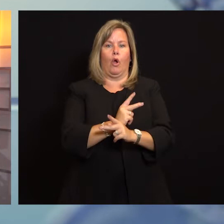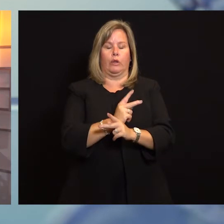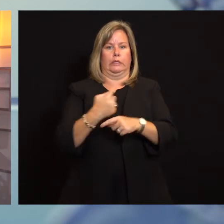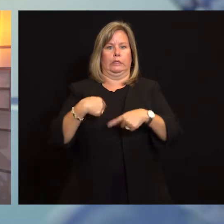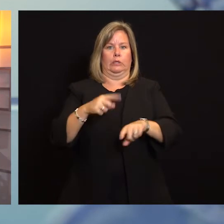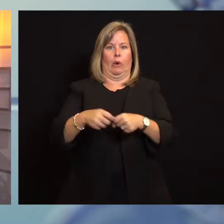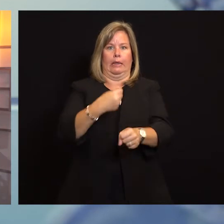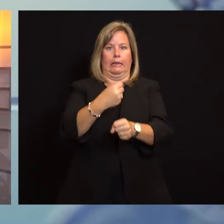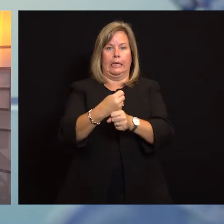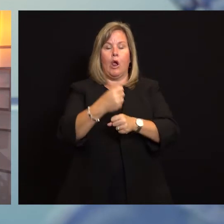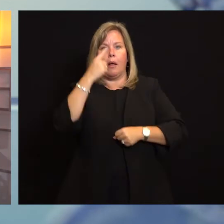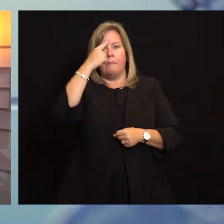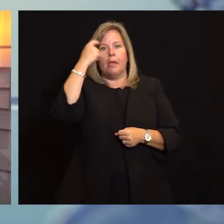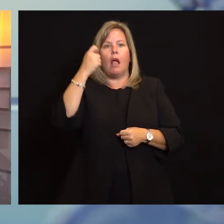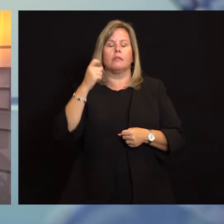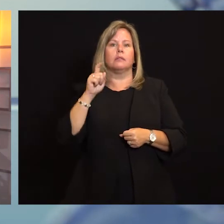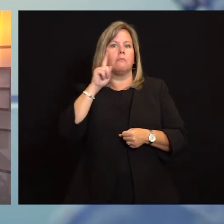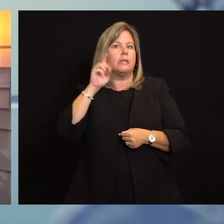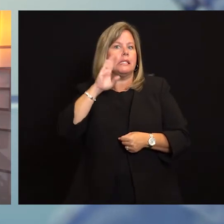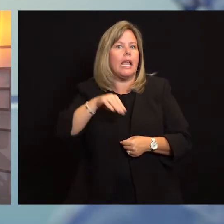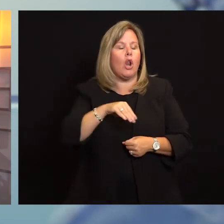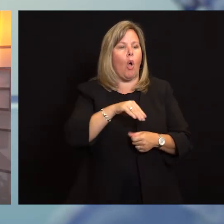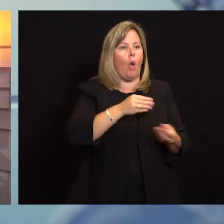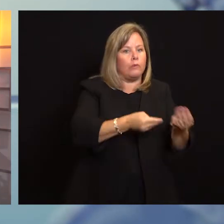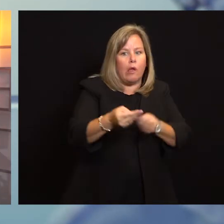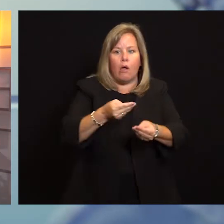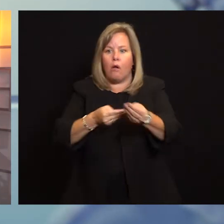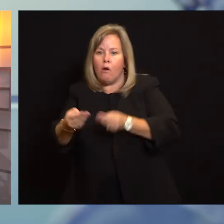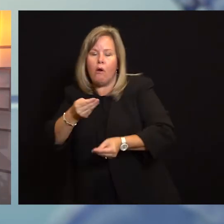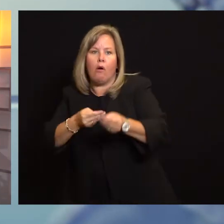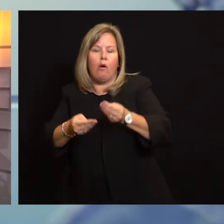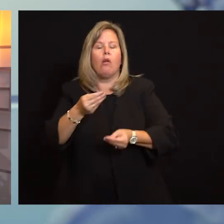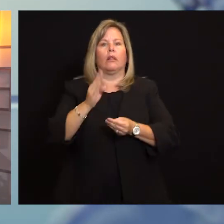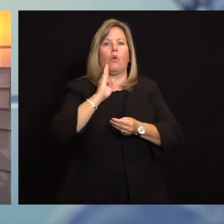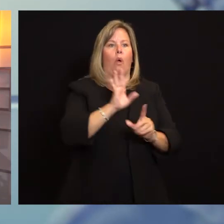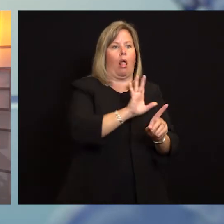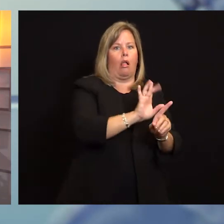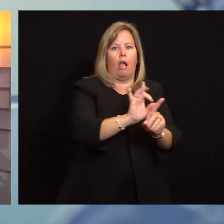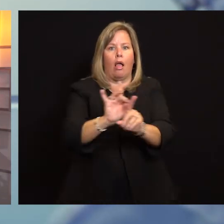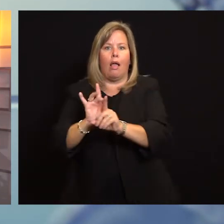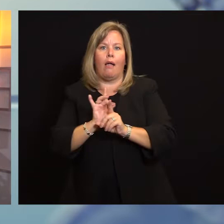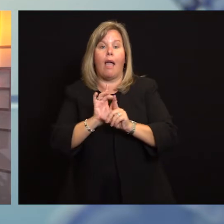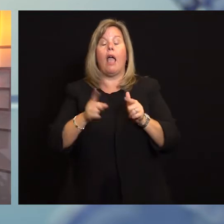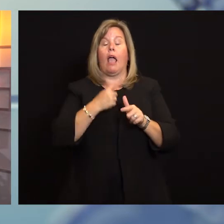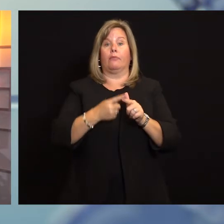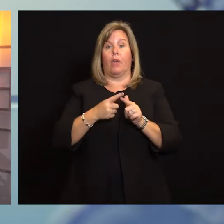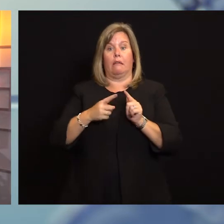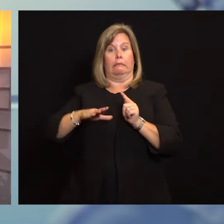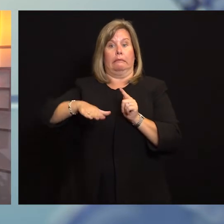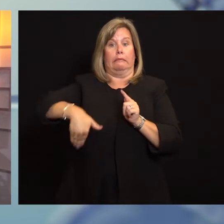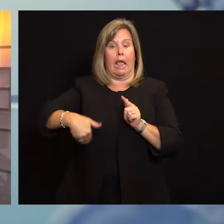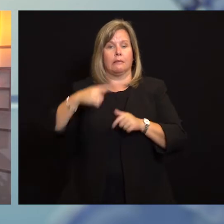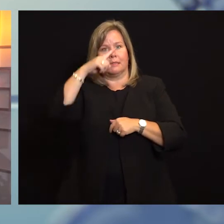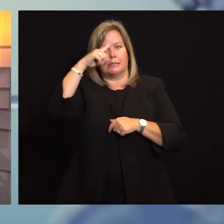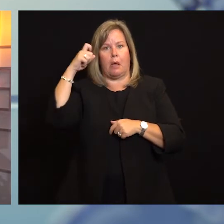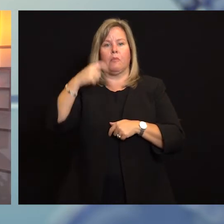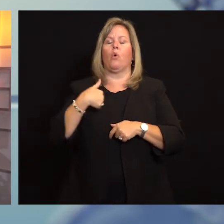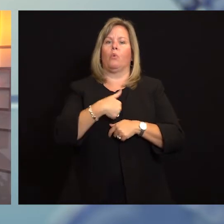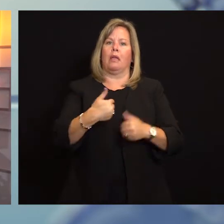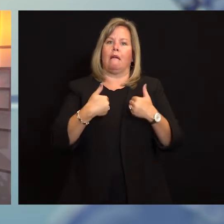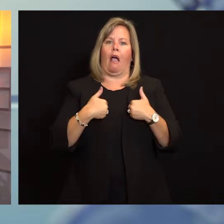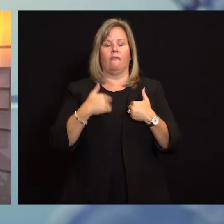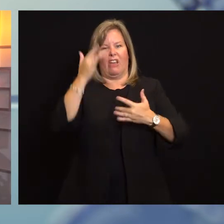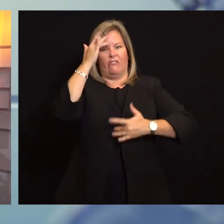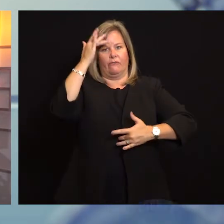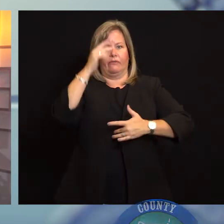and forth between mosquitoes and their host organisms. And by the time late summer comes, we often see